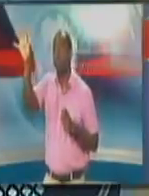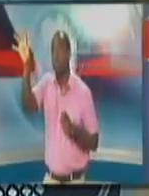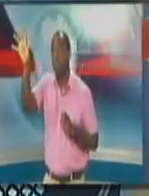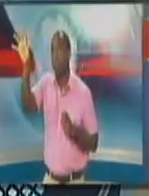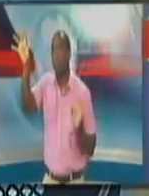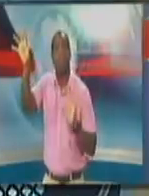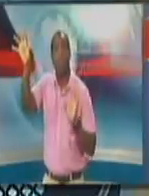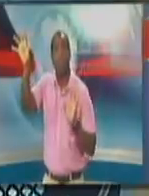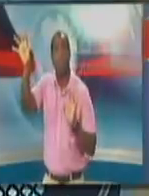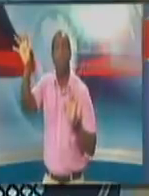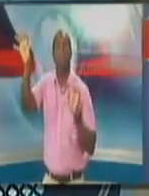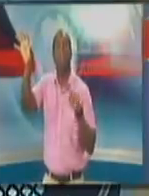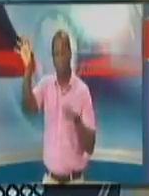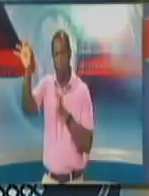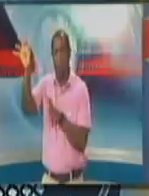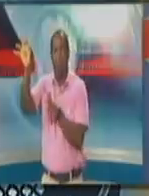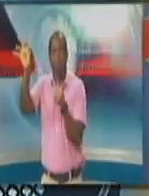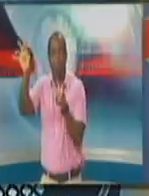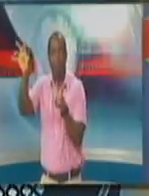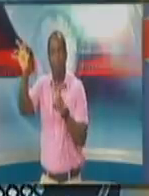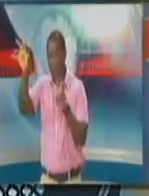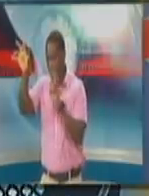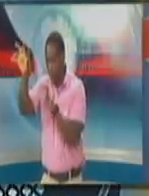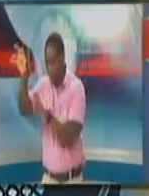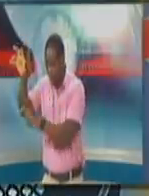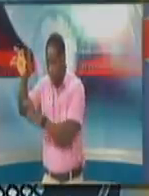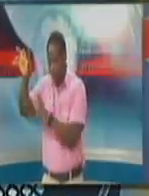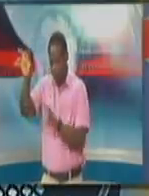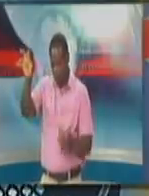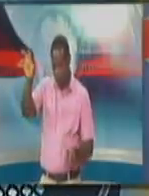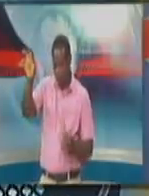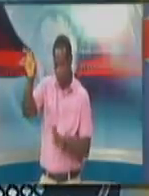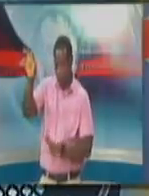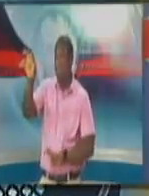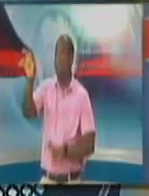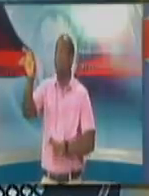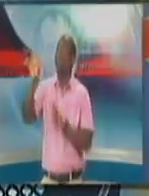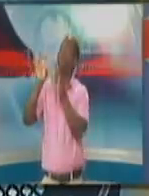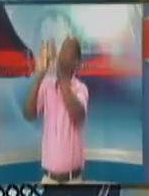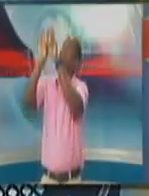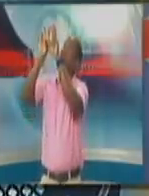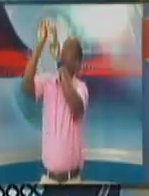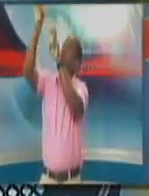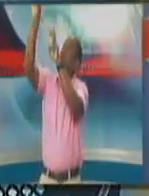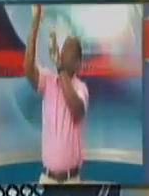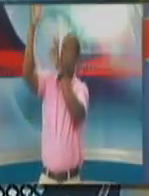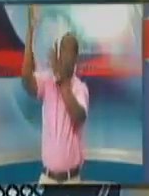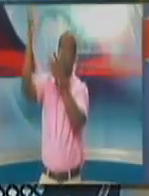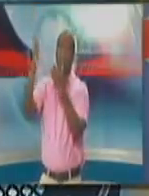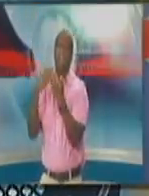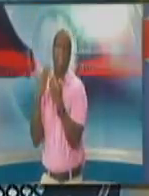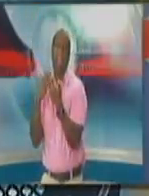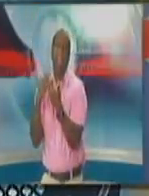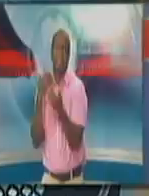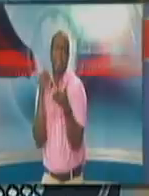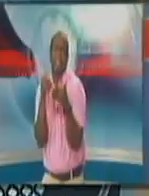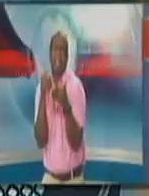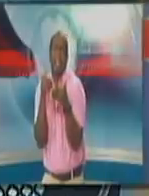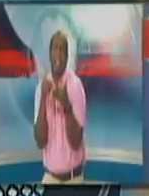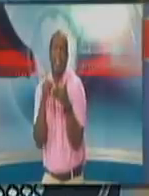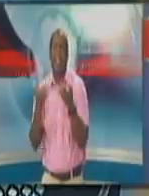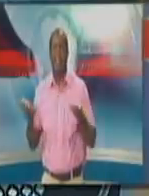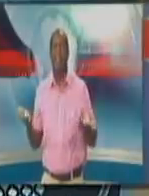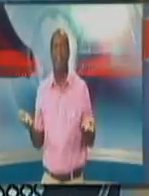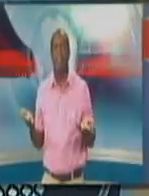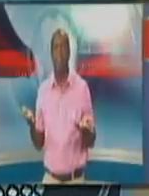to get to them. So the types of, I don't want to go into too much detail, but the types of things that would be rolled out as